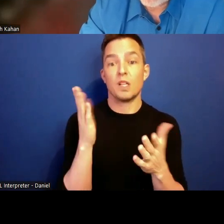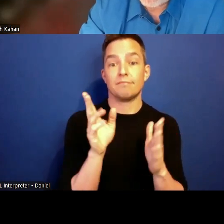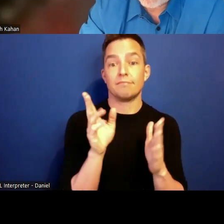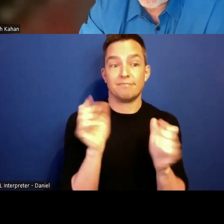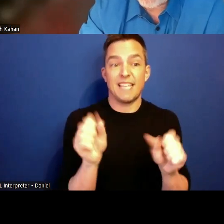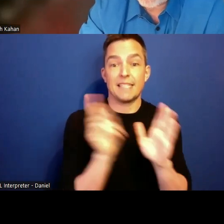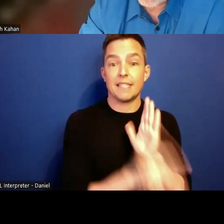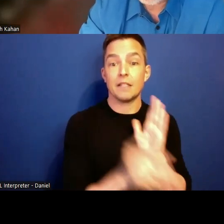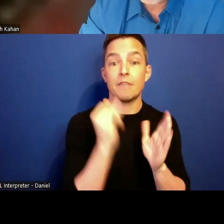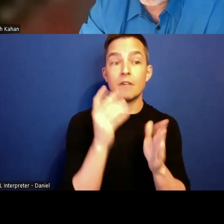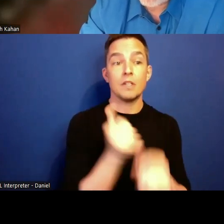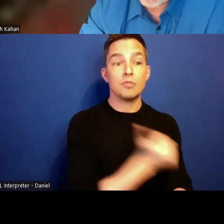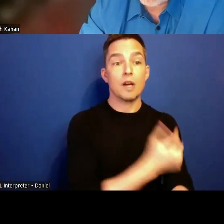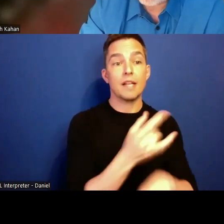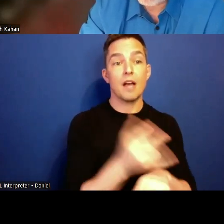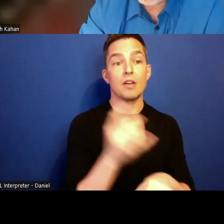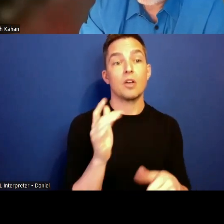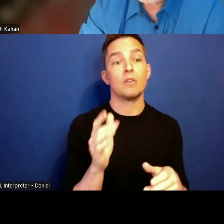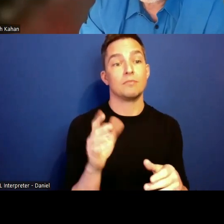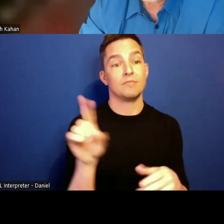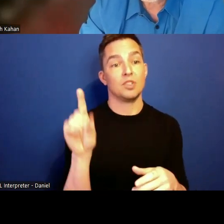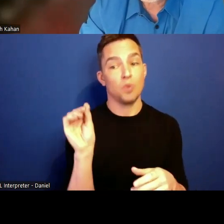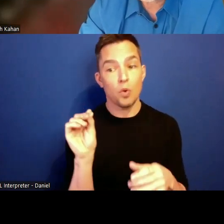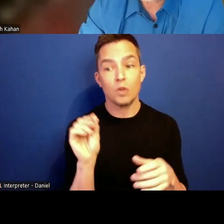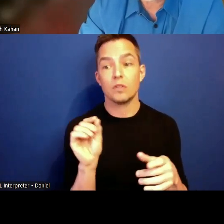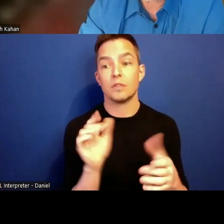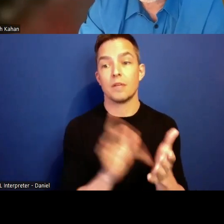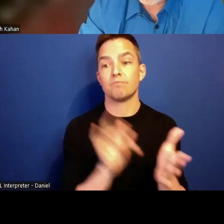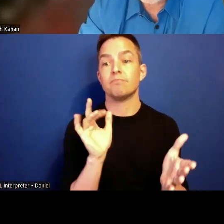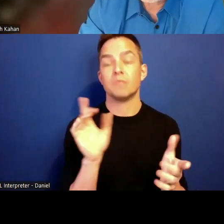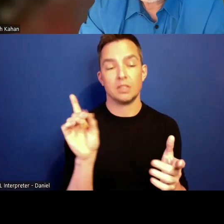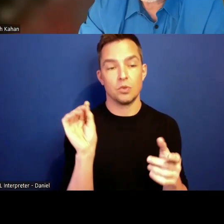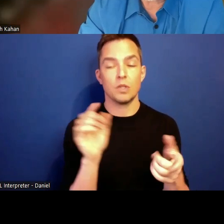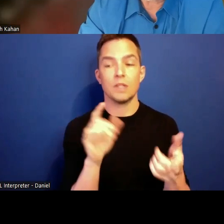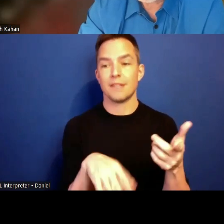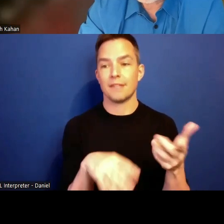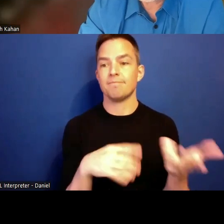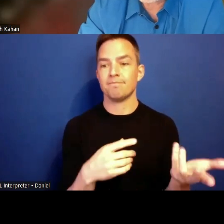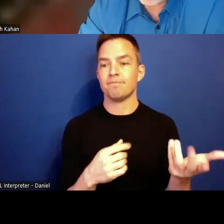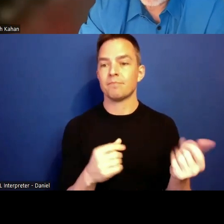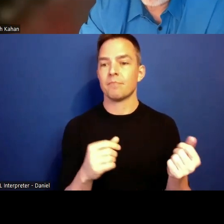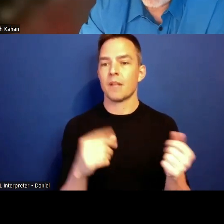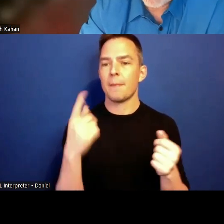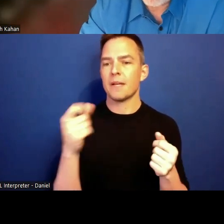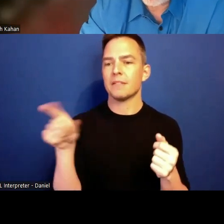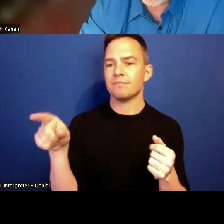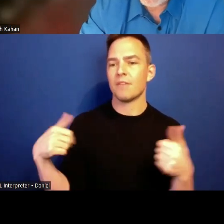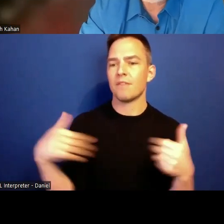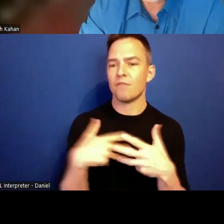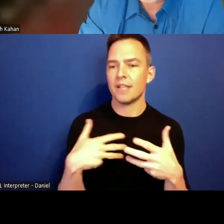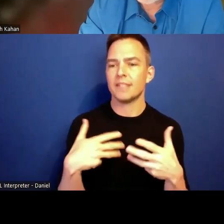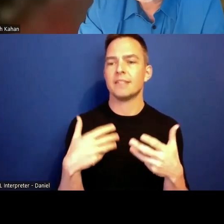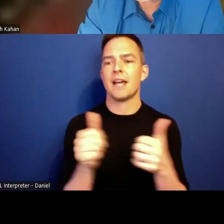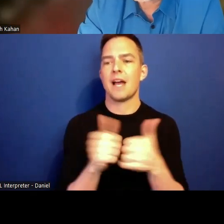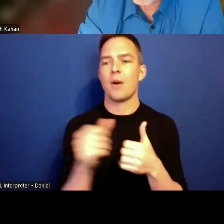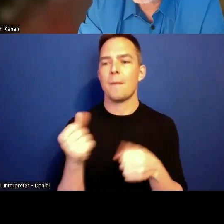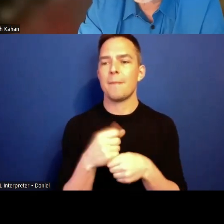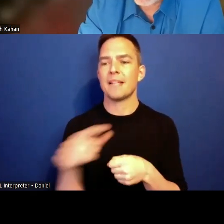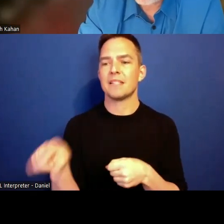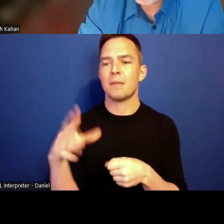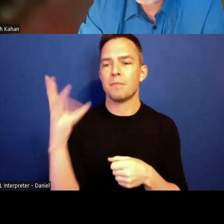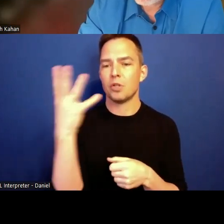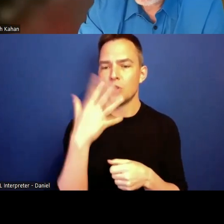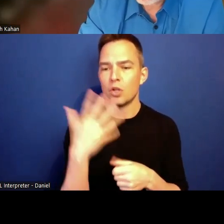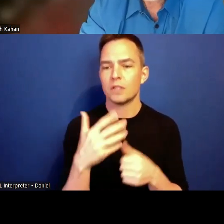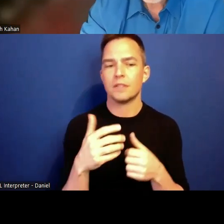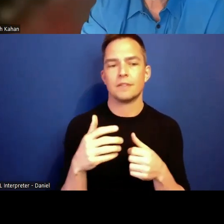for substance use disorders and serious mental illness because they are afraid of how it will make them look or how they will think of